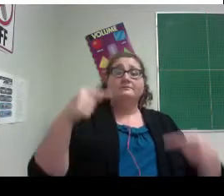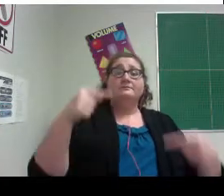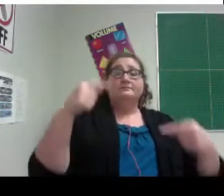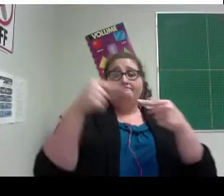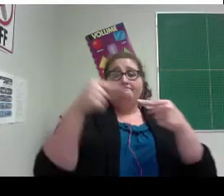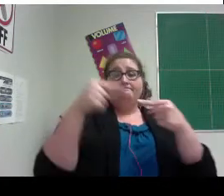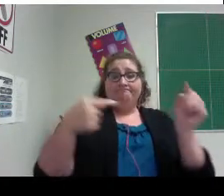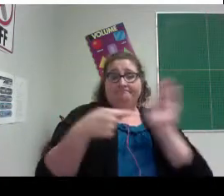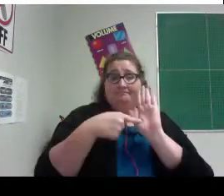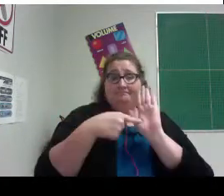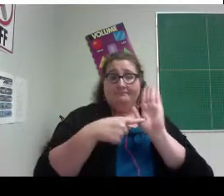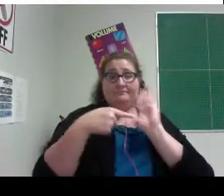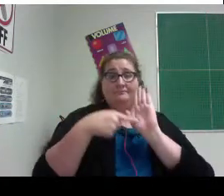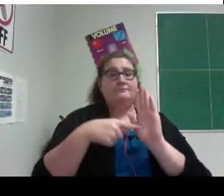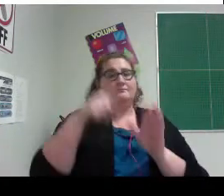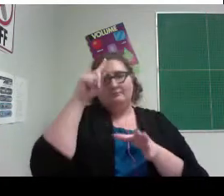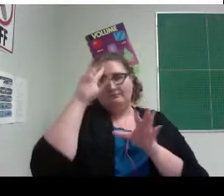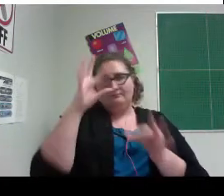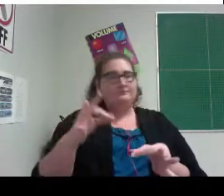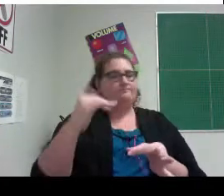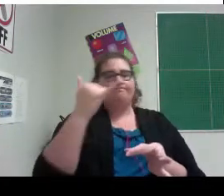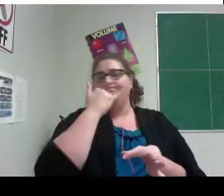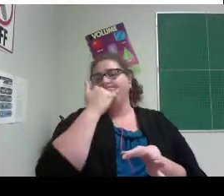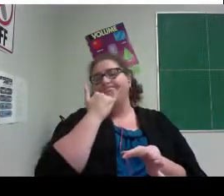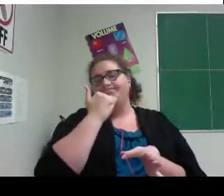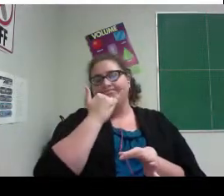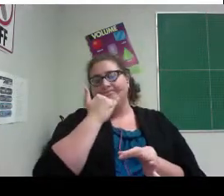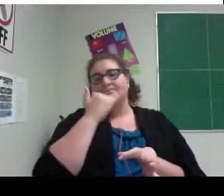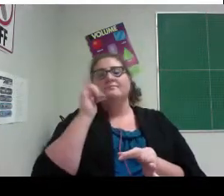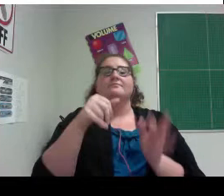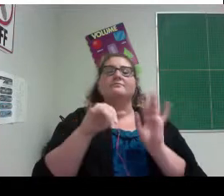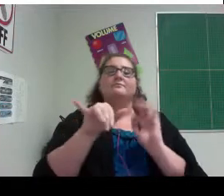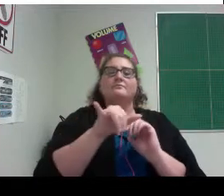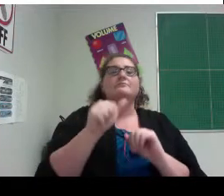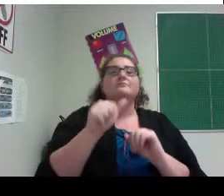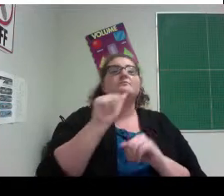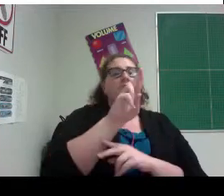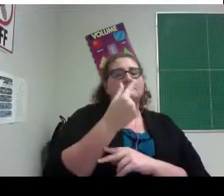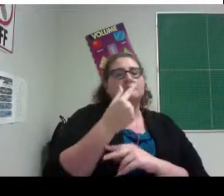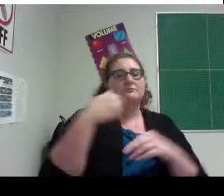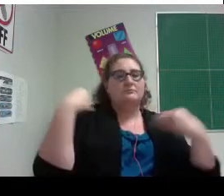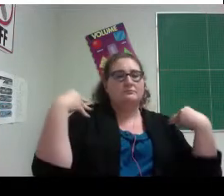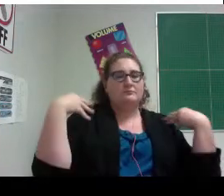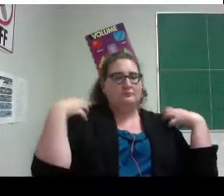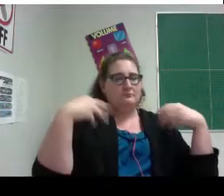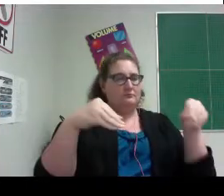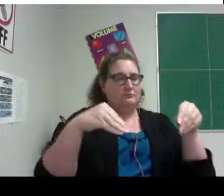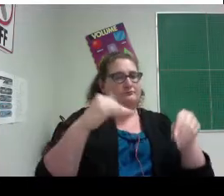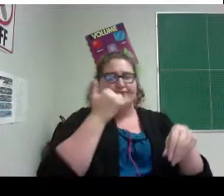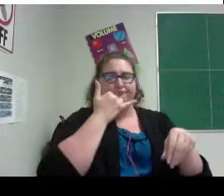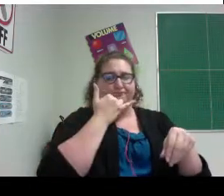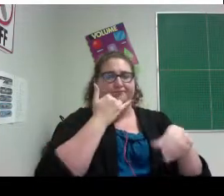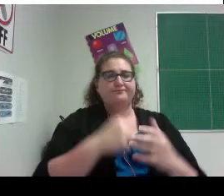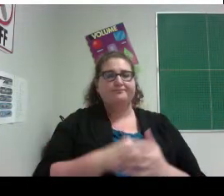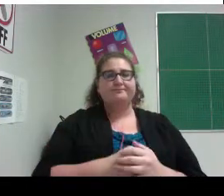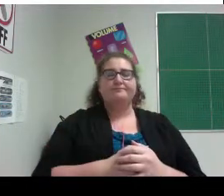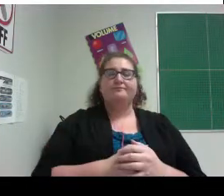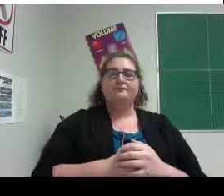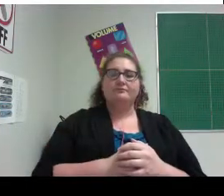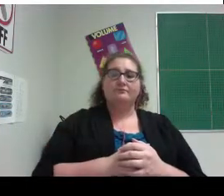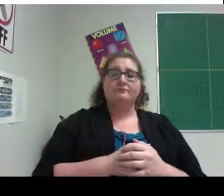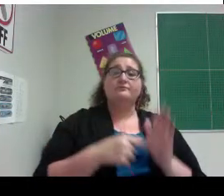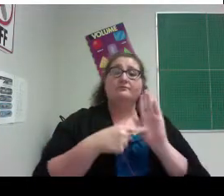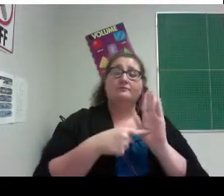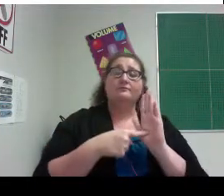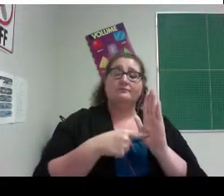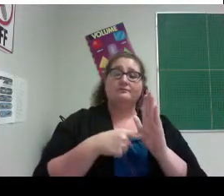A counterexample is an example that shows that a conjecture is incorrect. That would be like the August backpack sales.